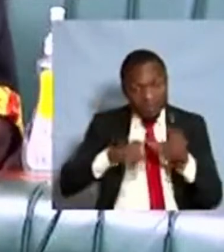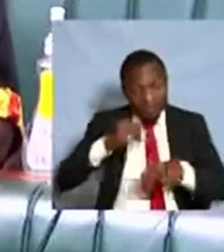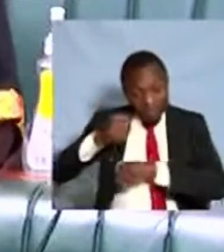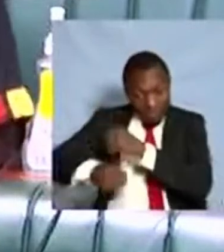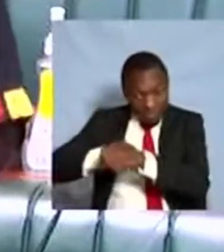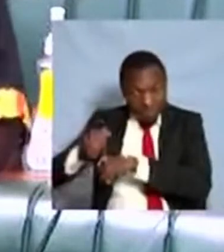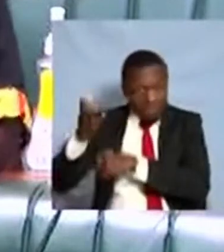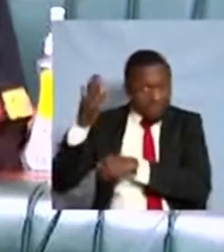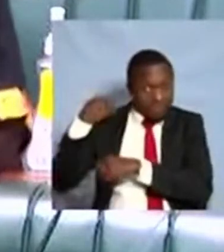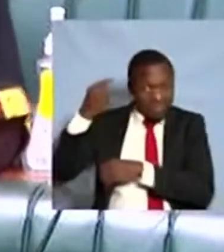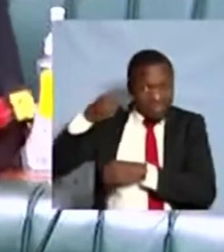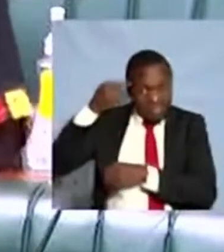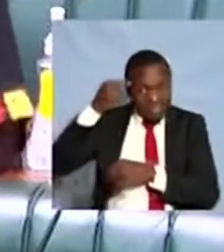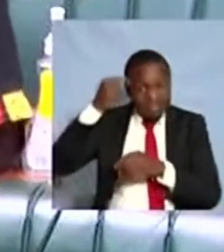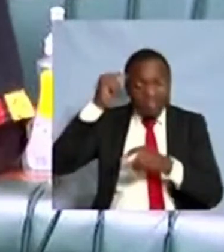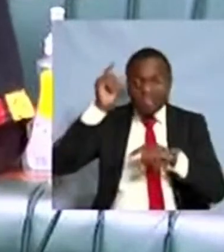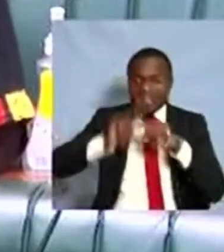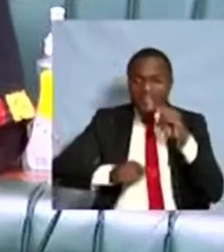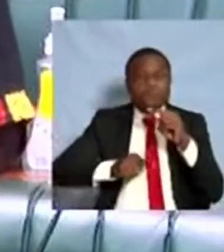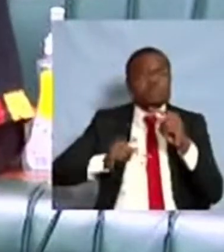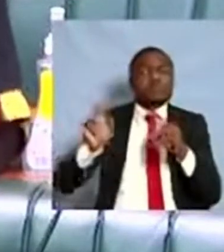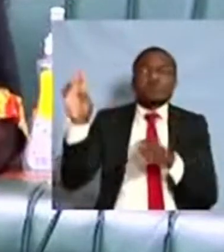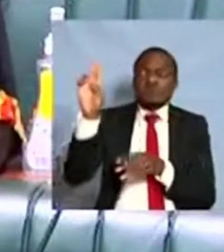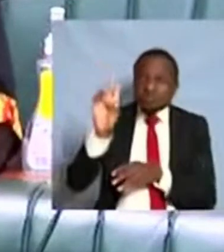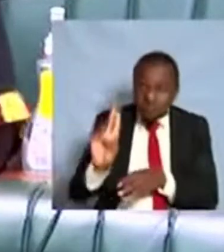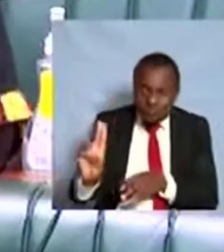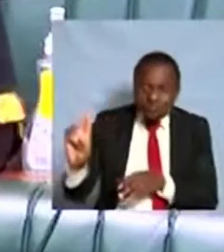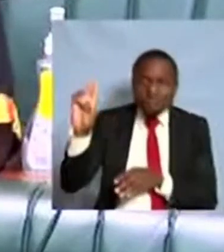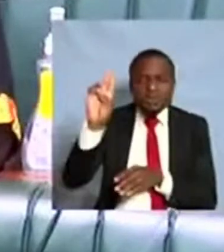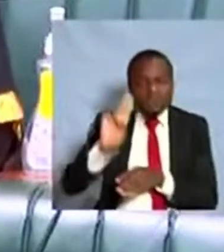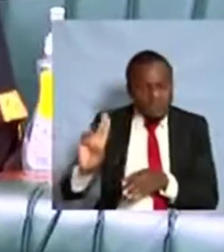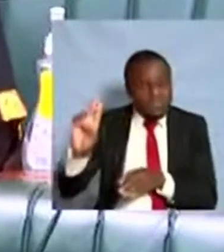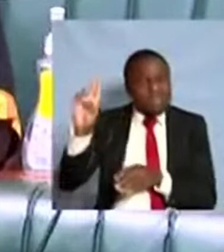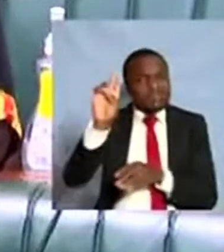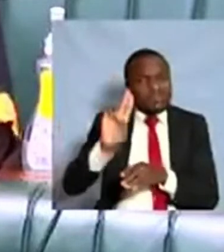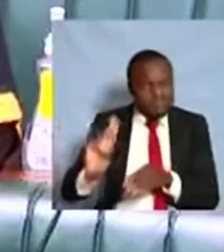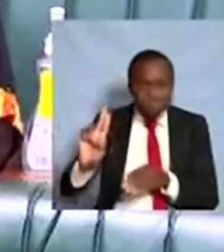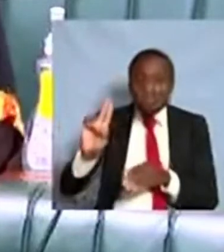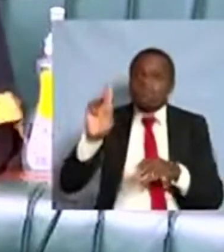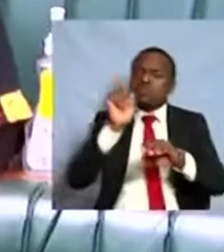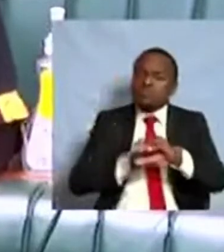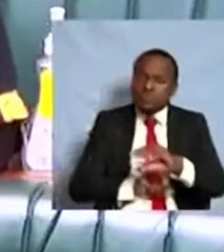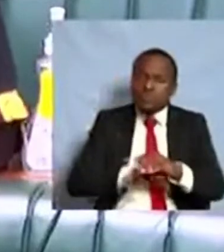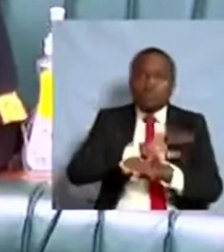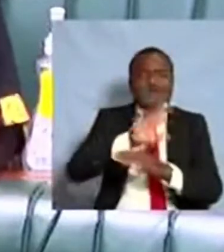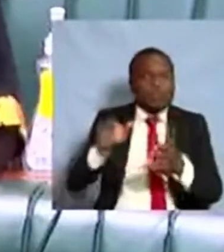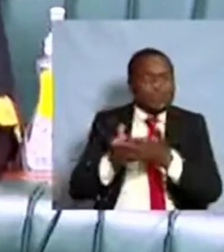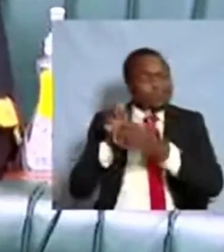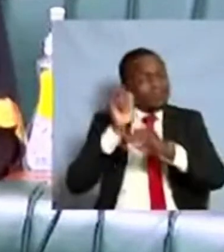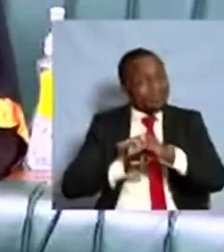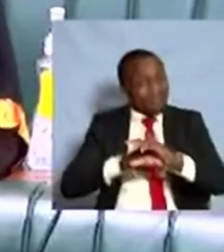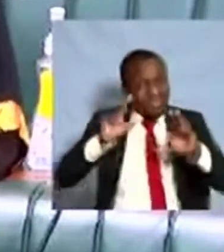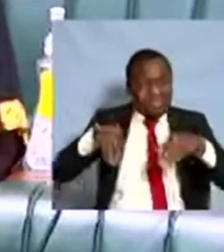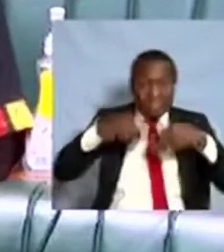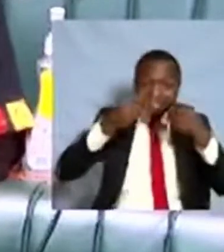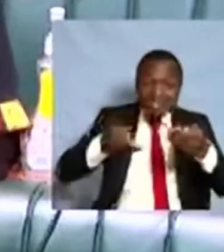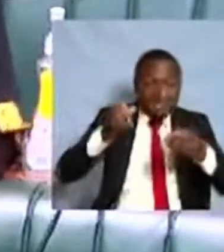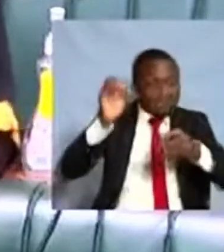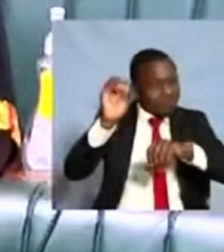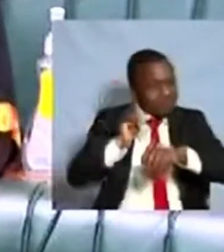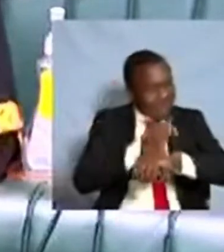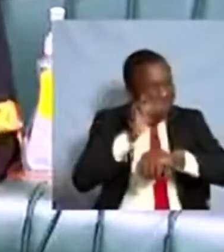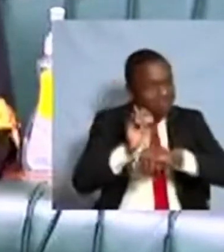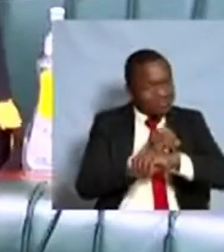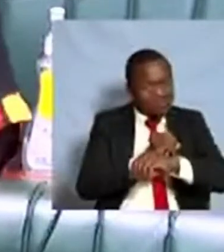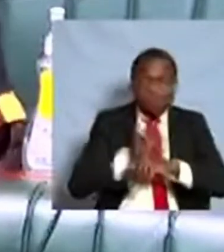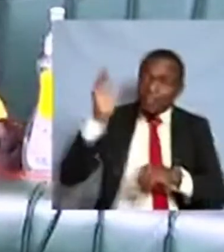I cannot be using that. I cannot be using that from time to time when I'm given an opportunity